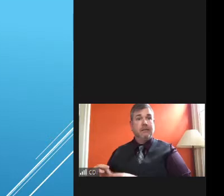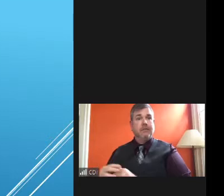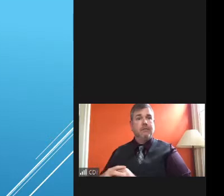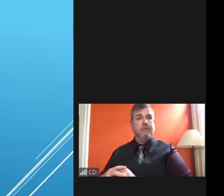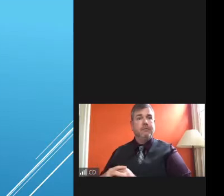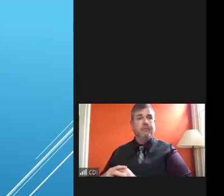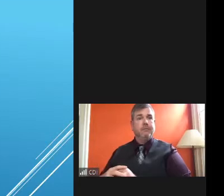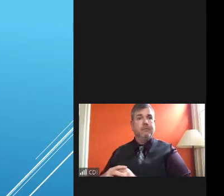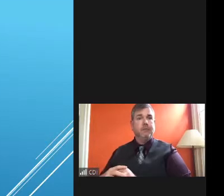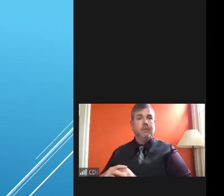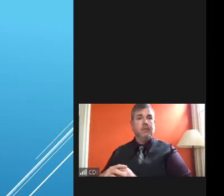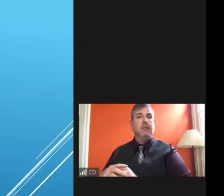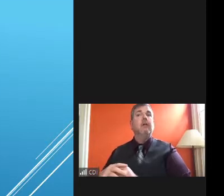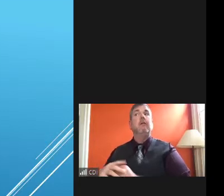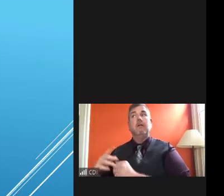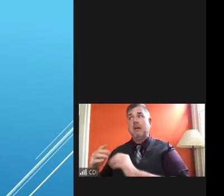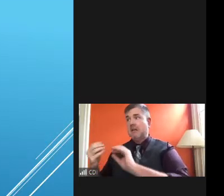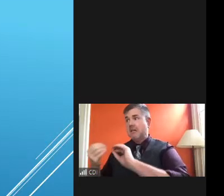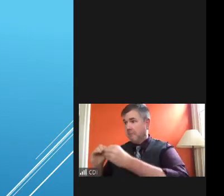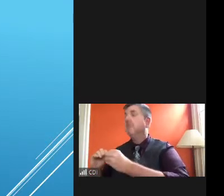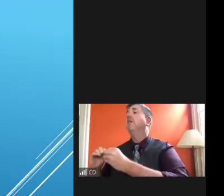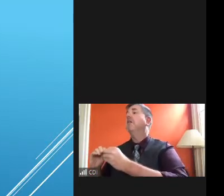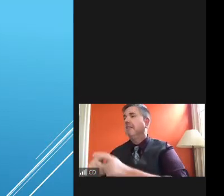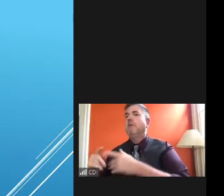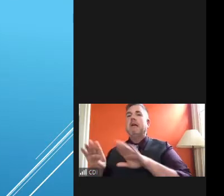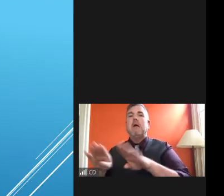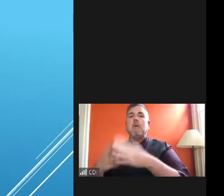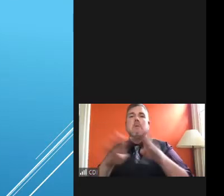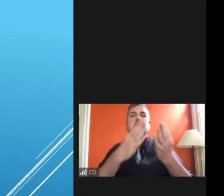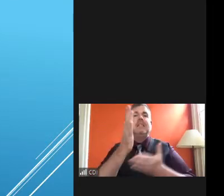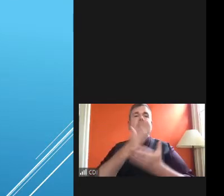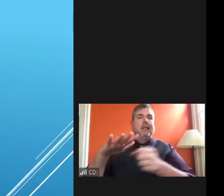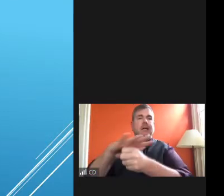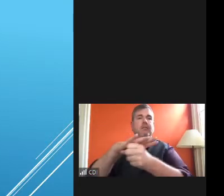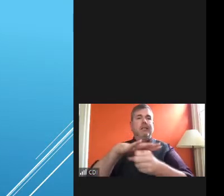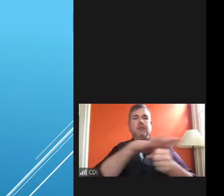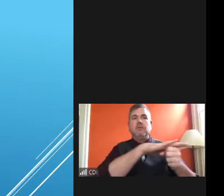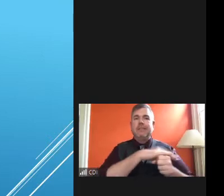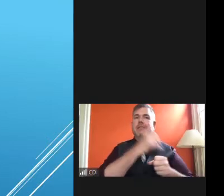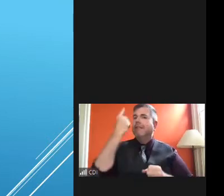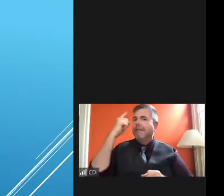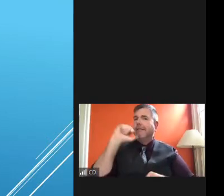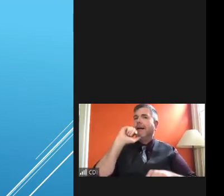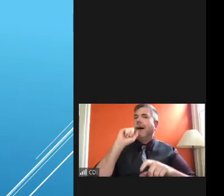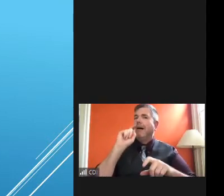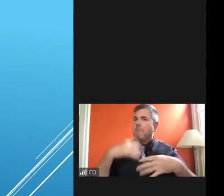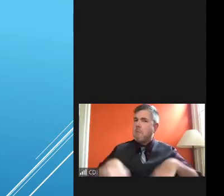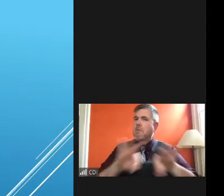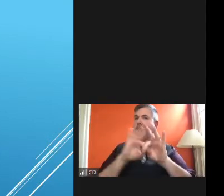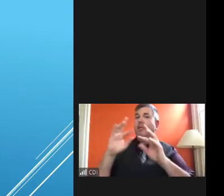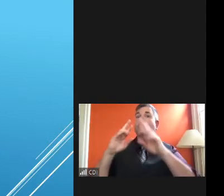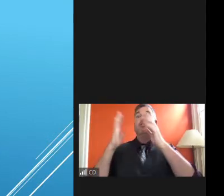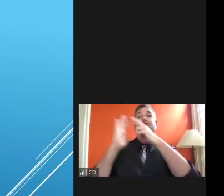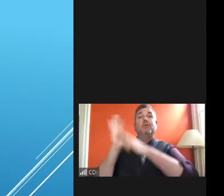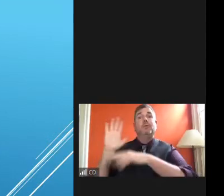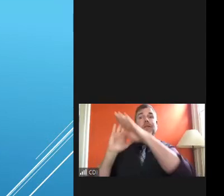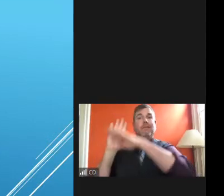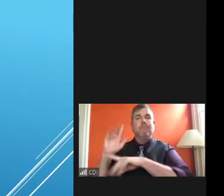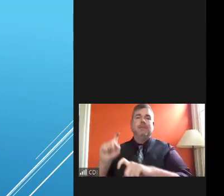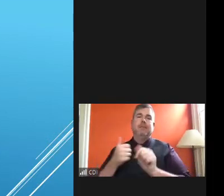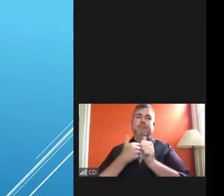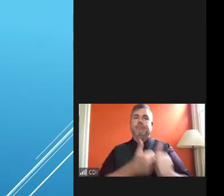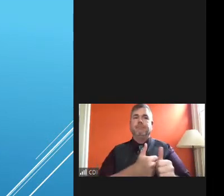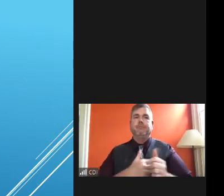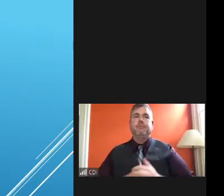And part of this effort was to create site-specific protection plans, which is a template for businesses to follow to train